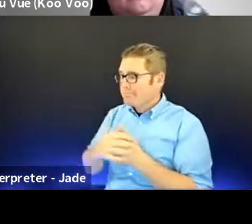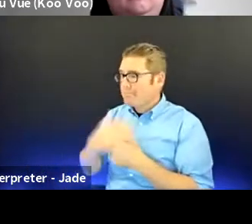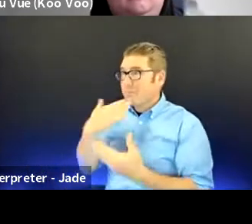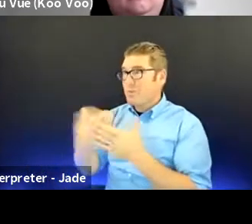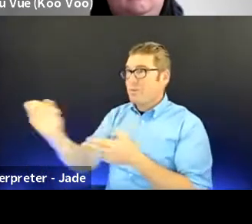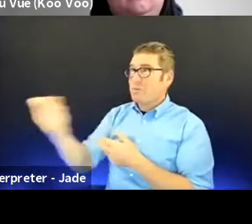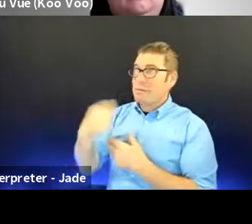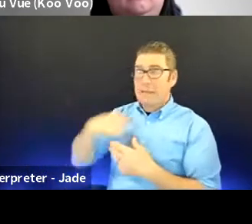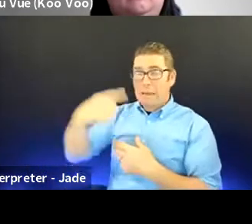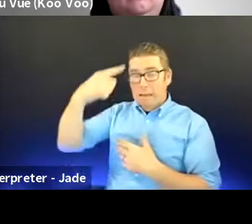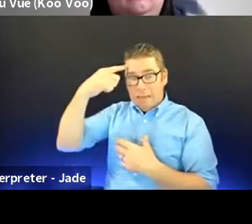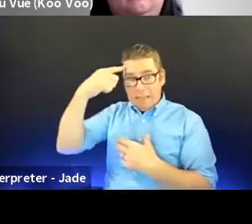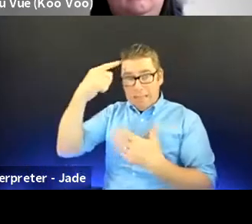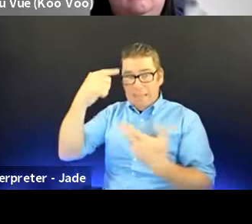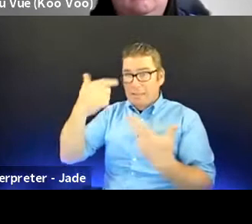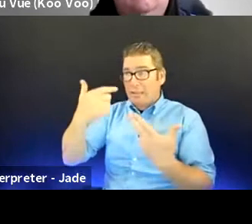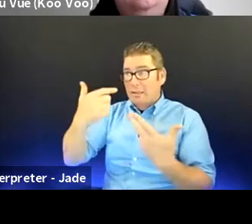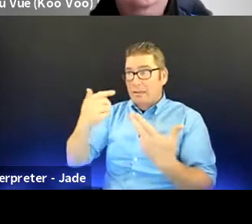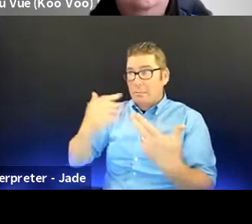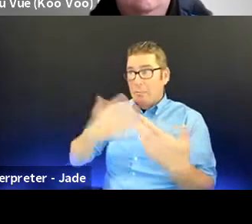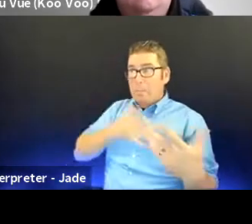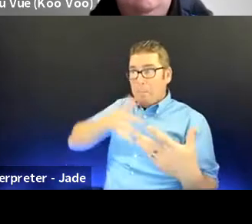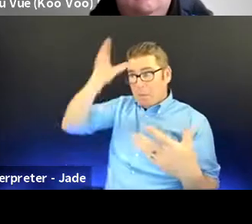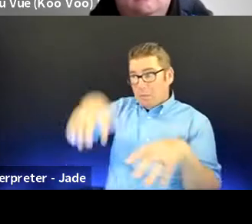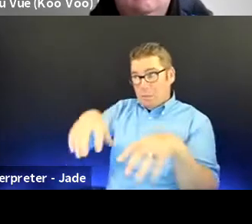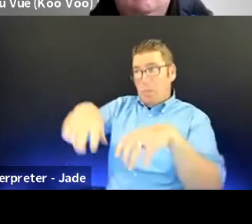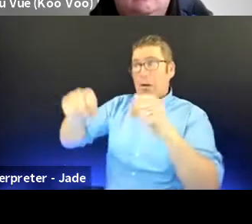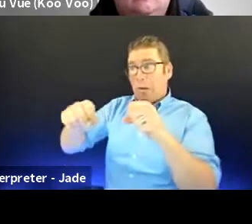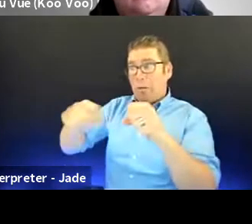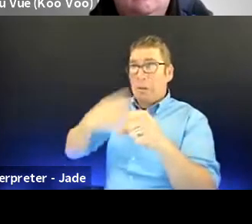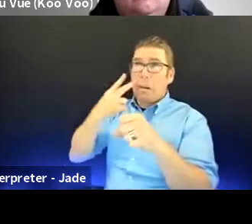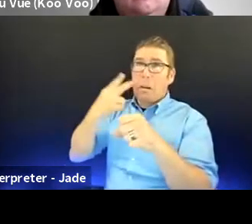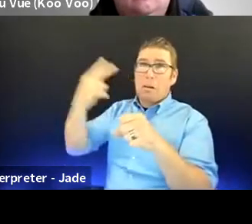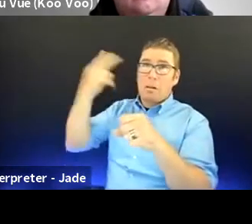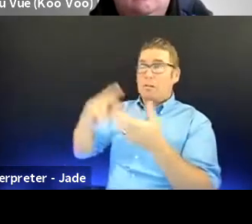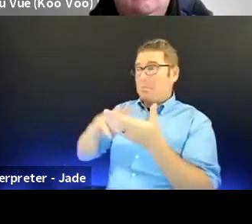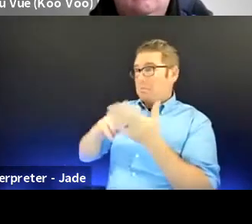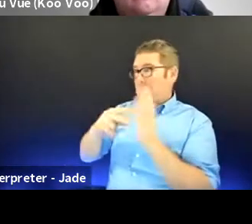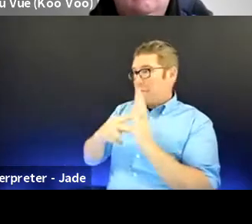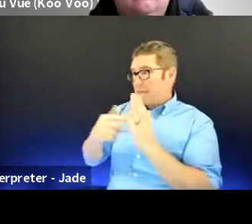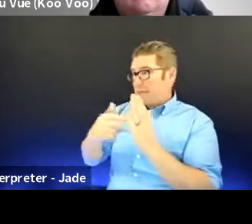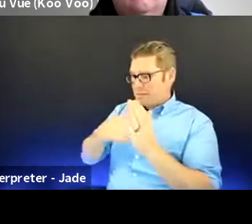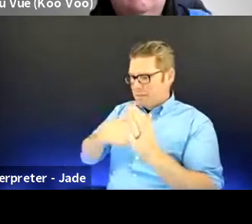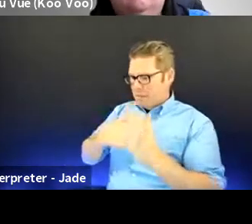didn't really start to even identify as an Asian American probably until